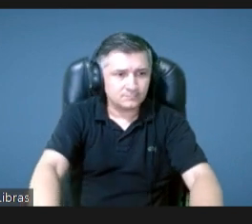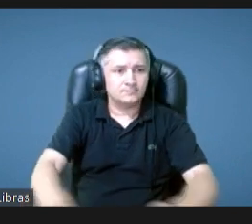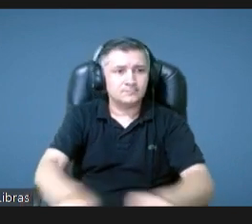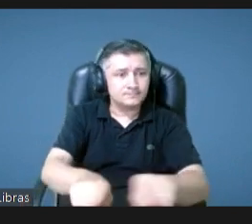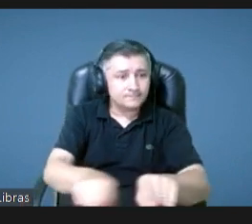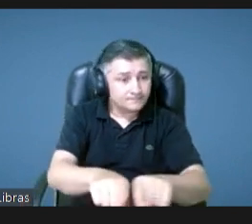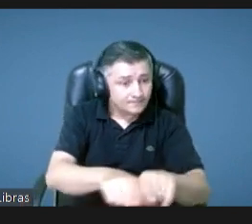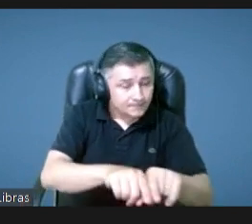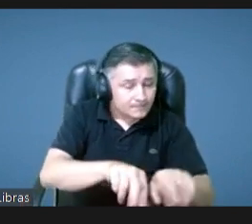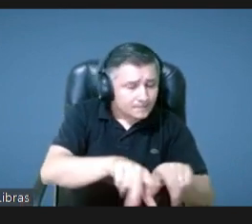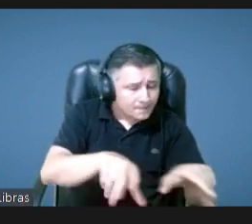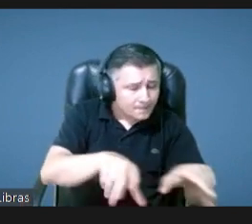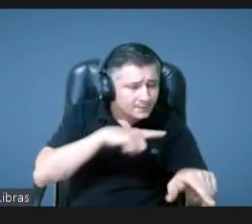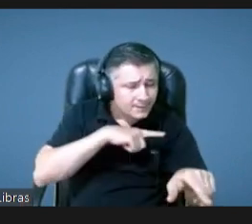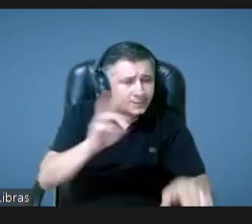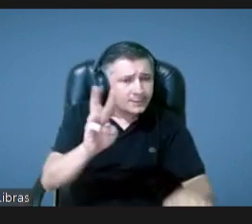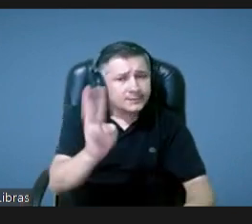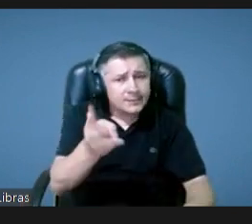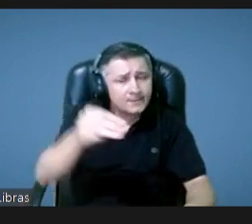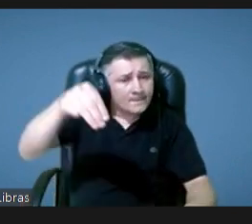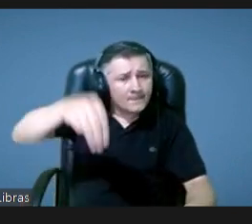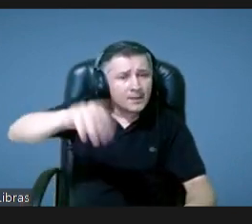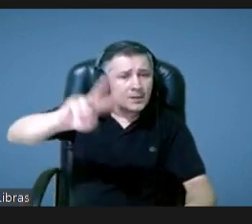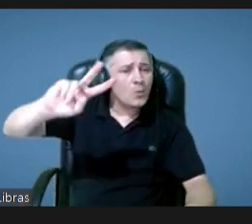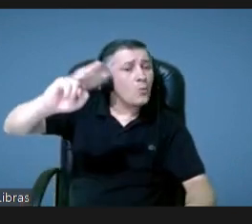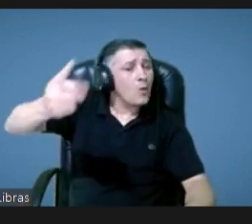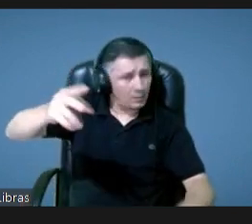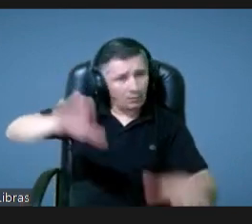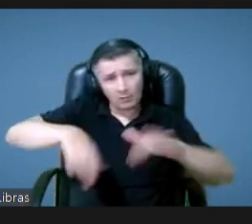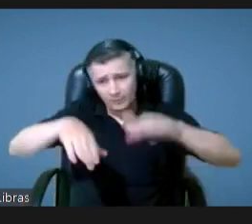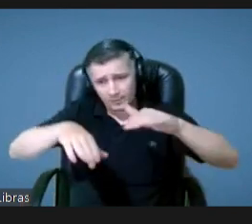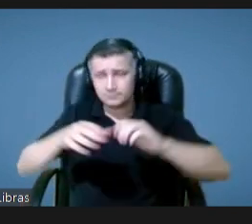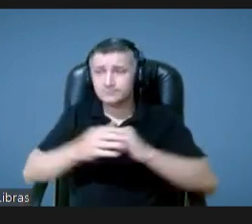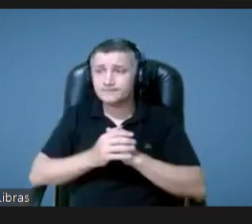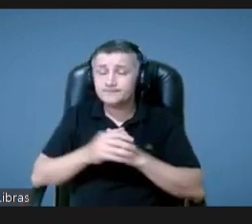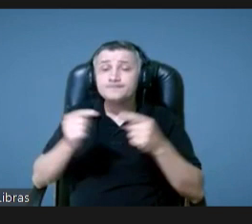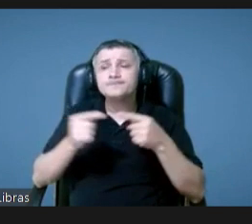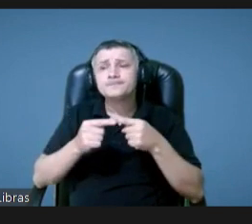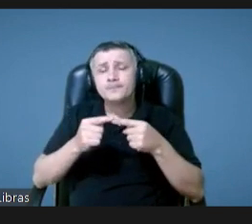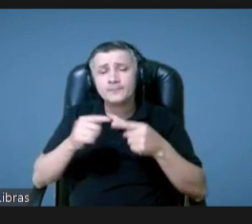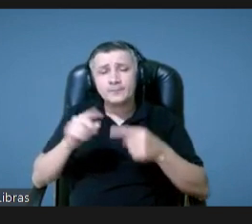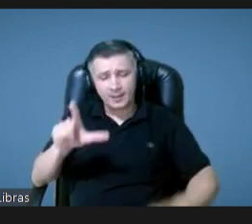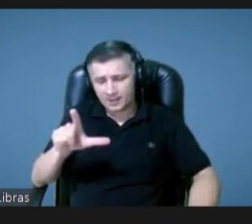There are some smaller plots as well, smaller than 3,000 square meters.